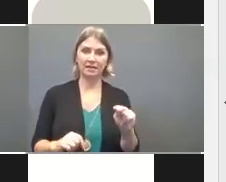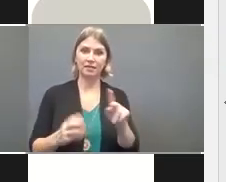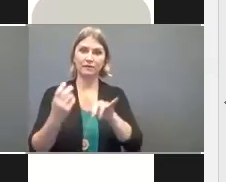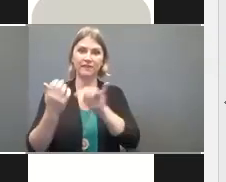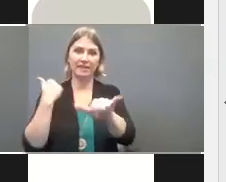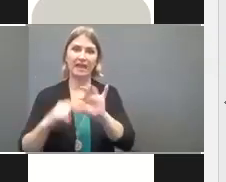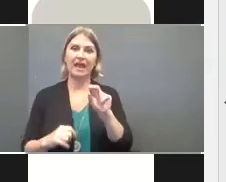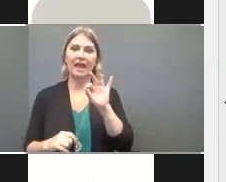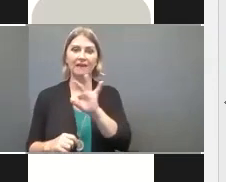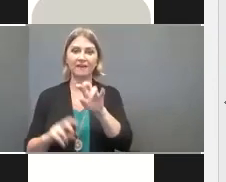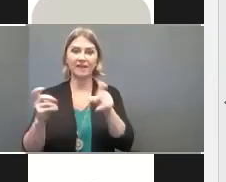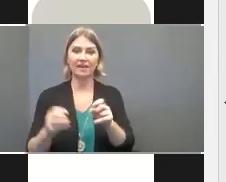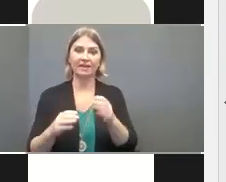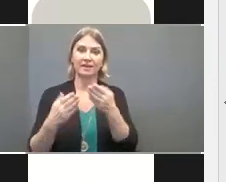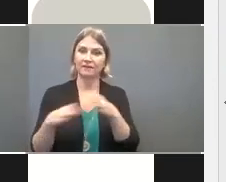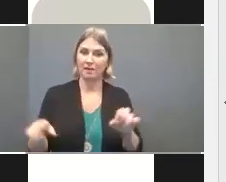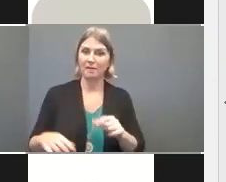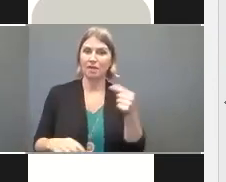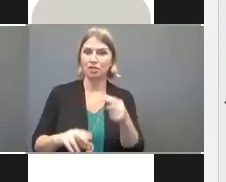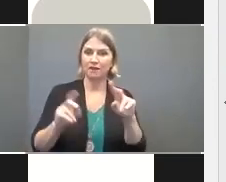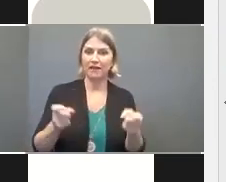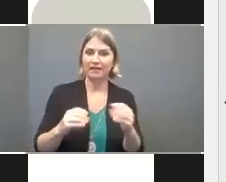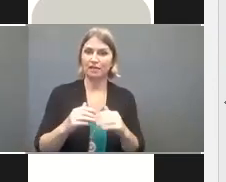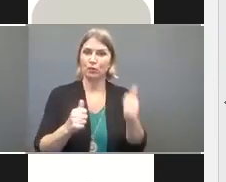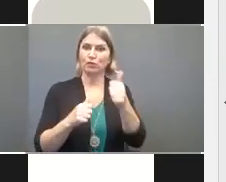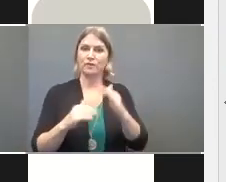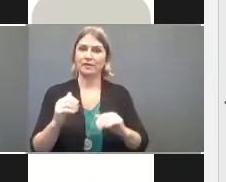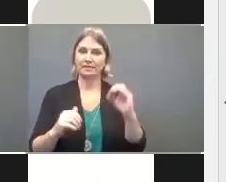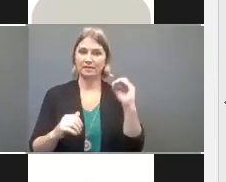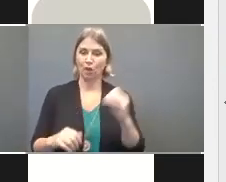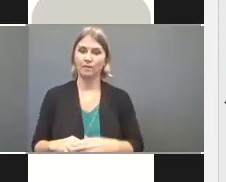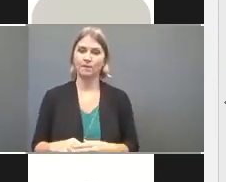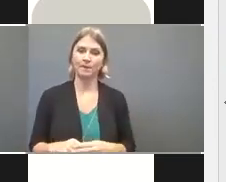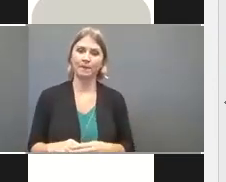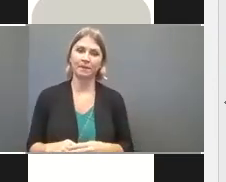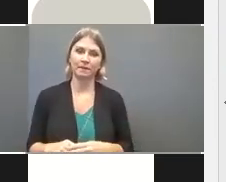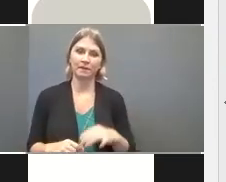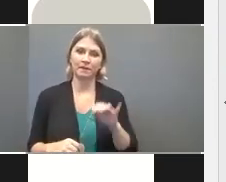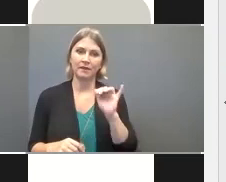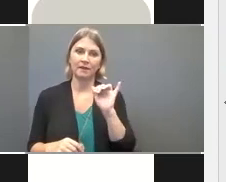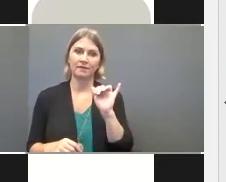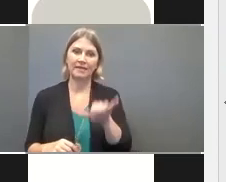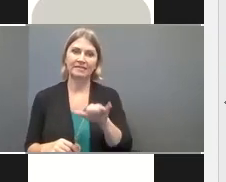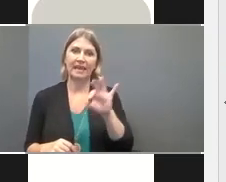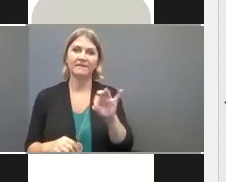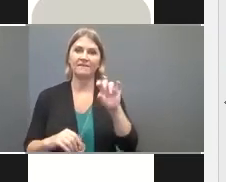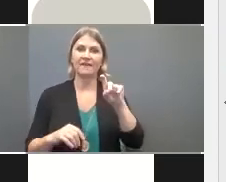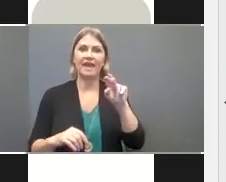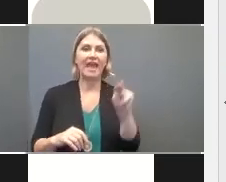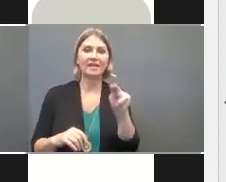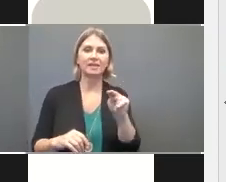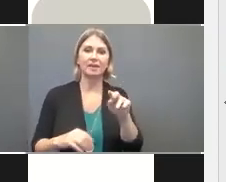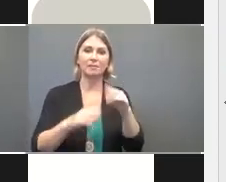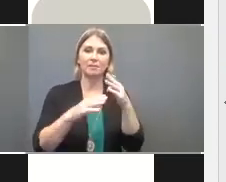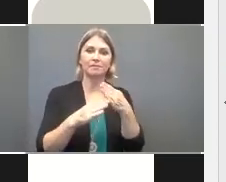n divided by g of n is greater than 0. Big O was gn by fn, this is fn by g, right? So